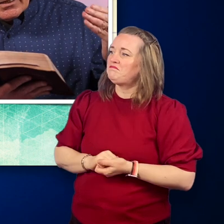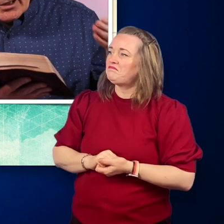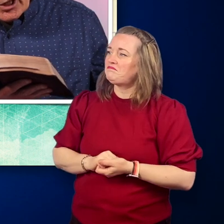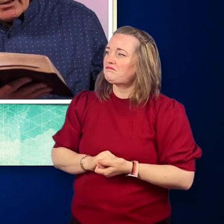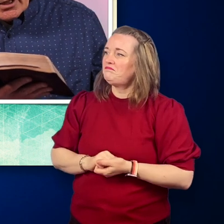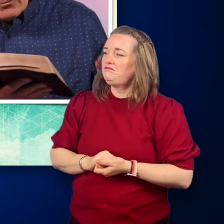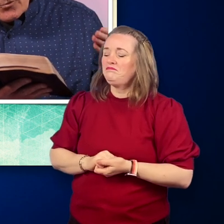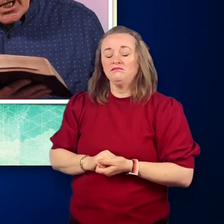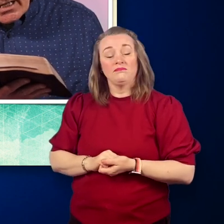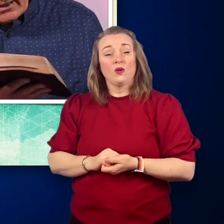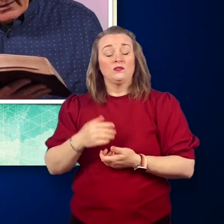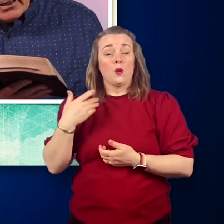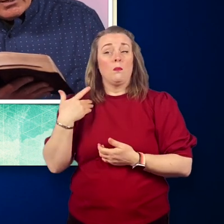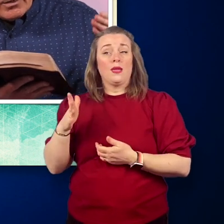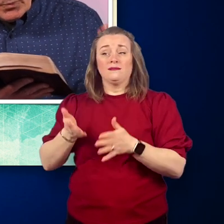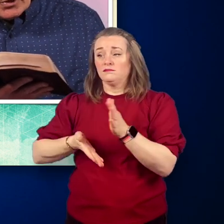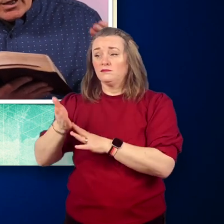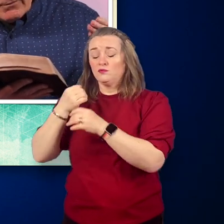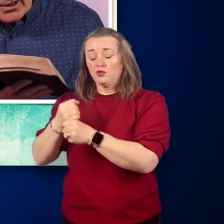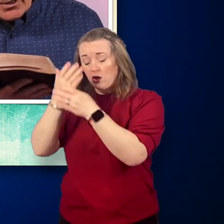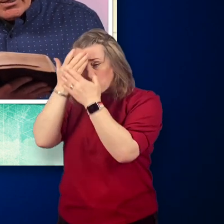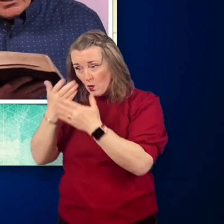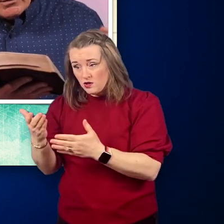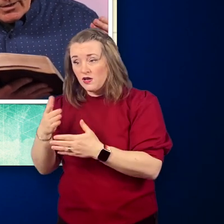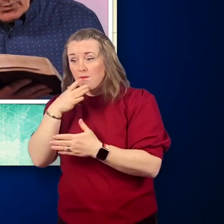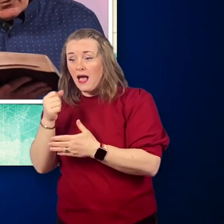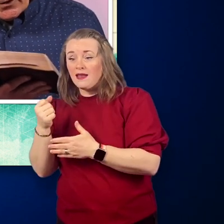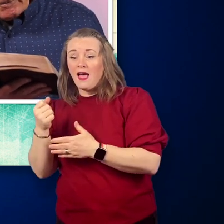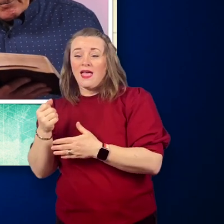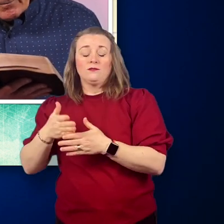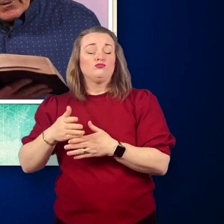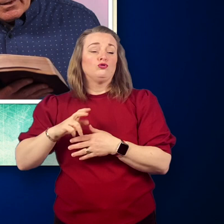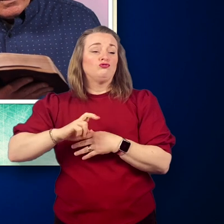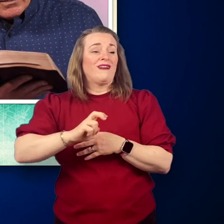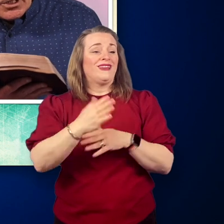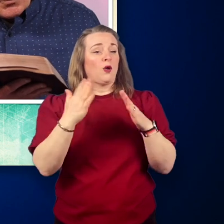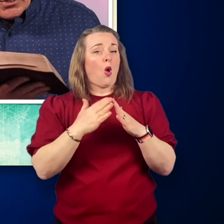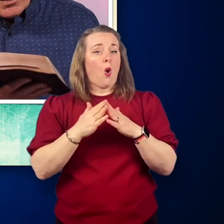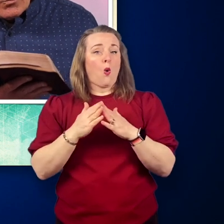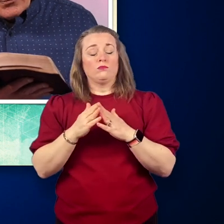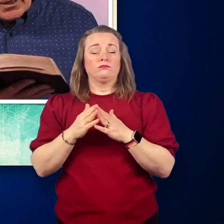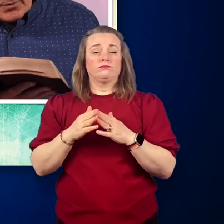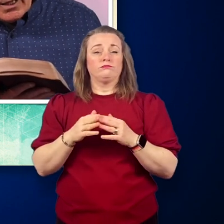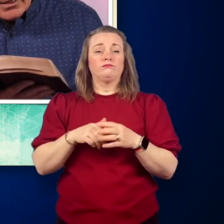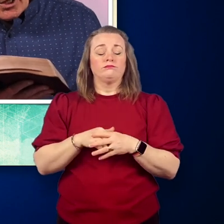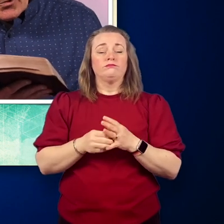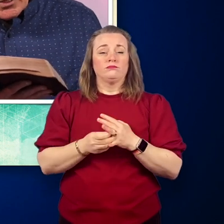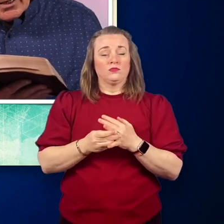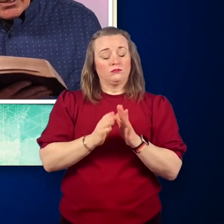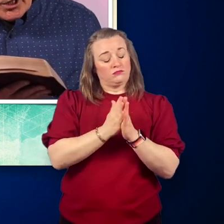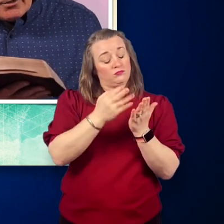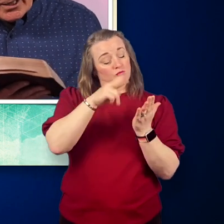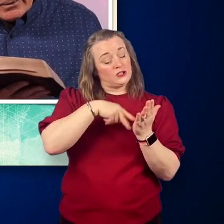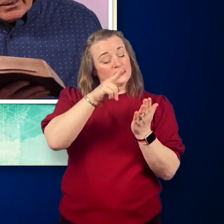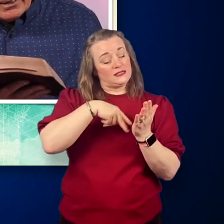sitting in the chariot reading the book of Isaiah the prophet. The Spirit told Philip, go to